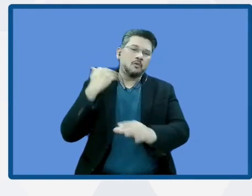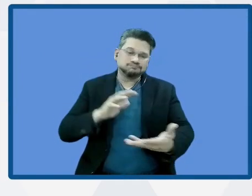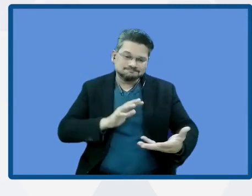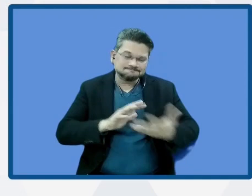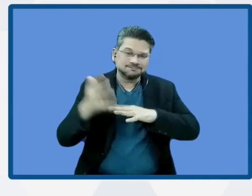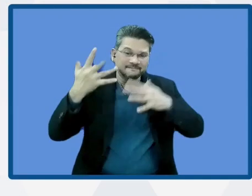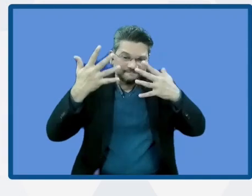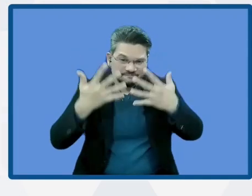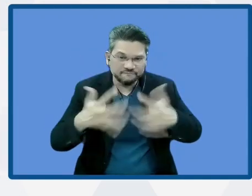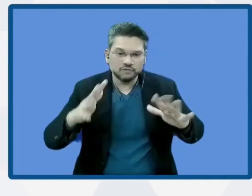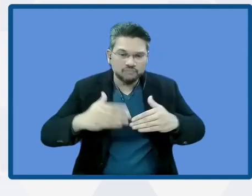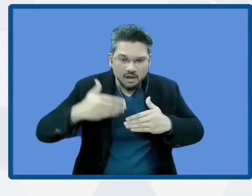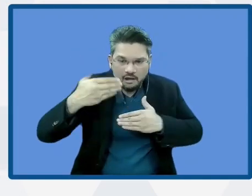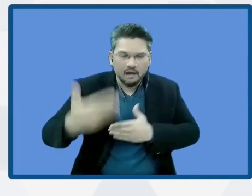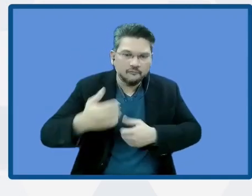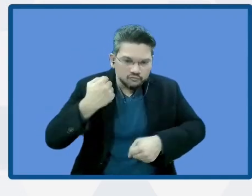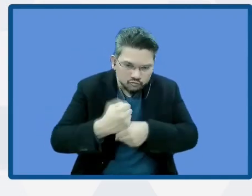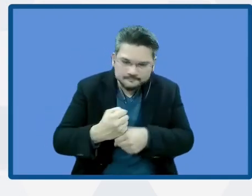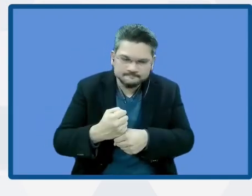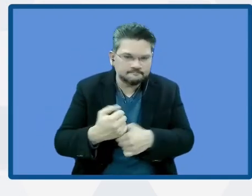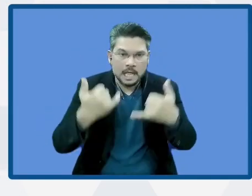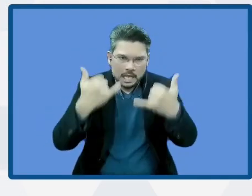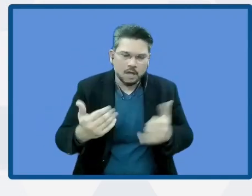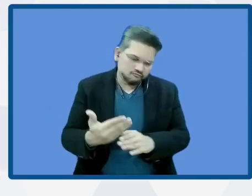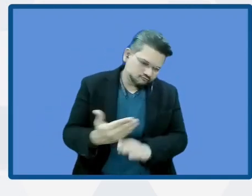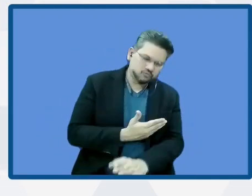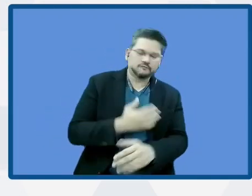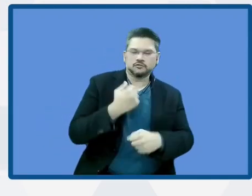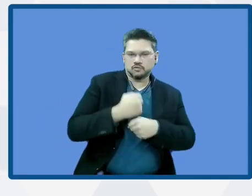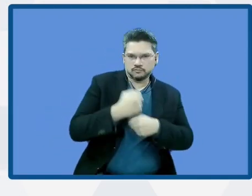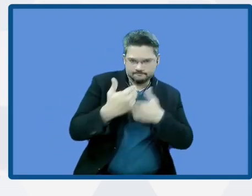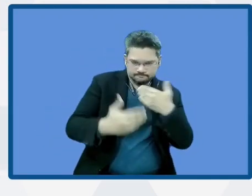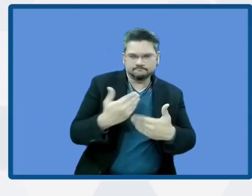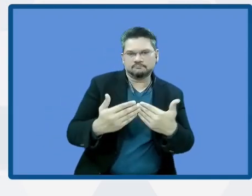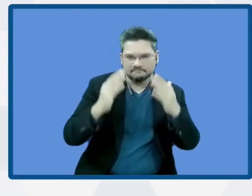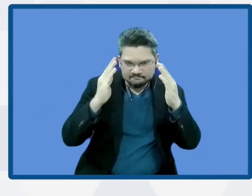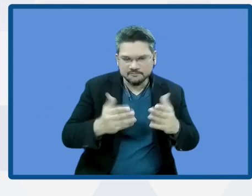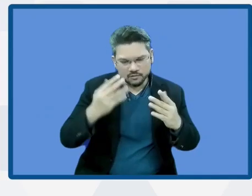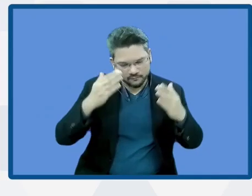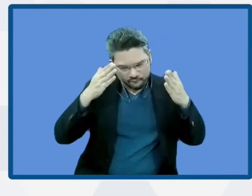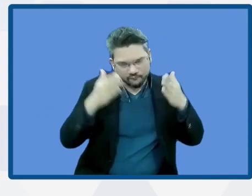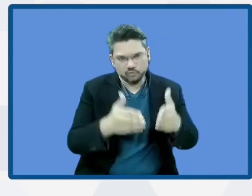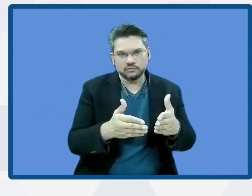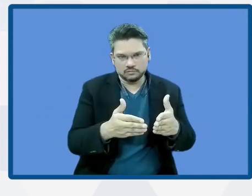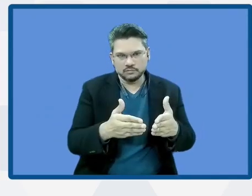this framework, UNDRR requested member states to support